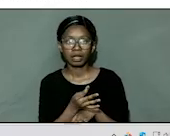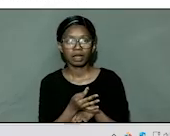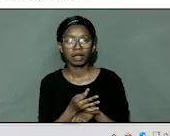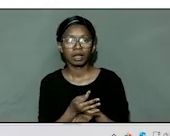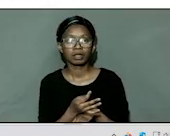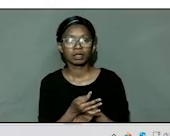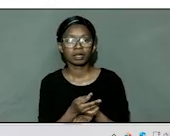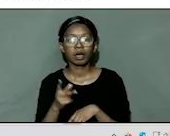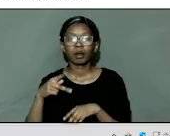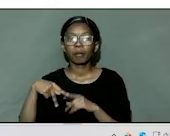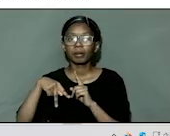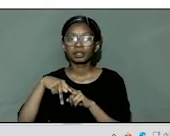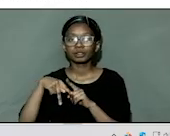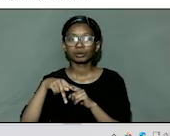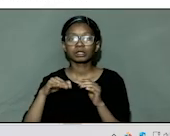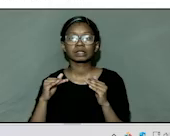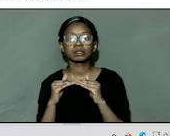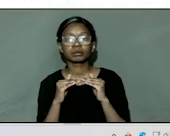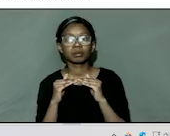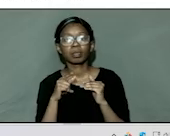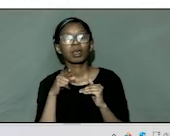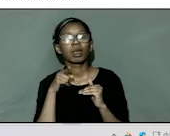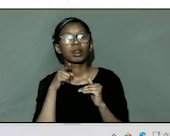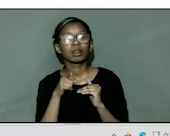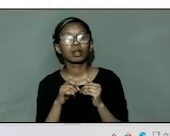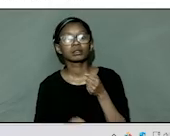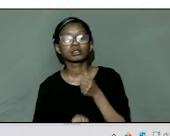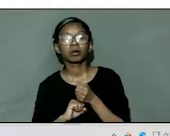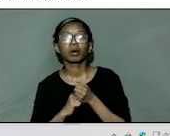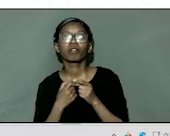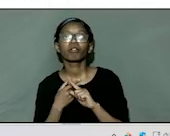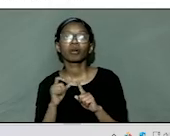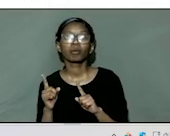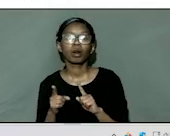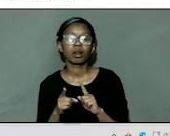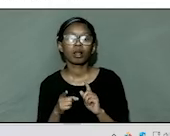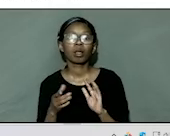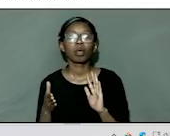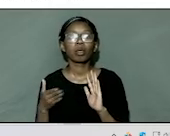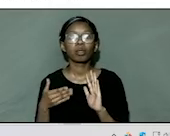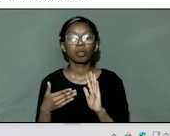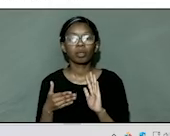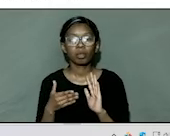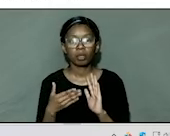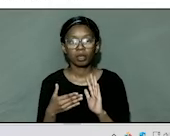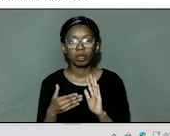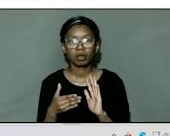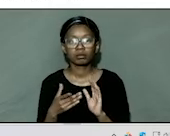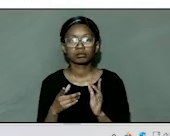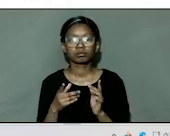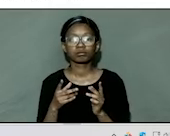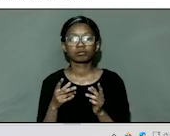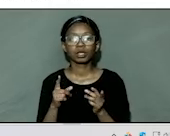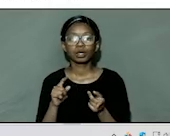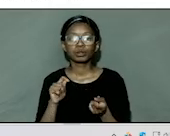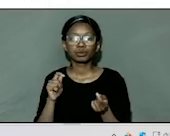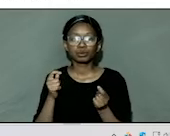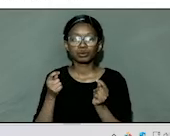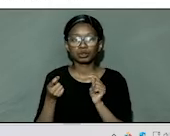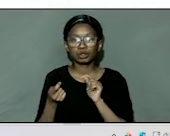punctuated equilibrium is supported by what? By the absence of transitional